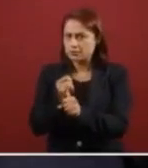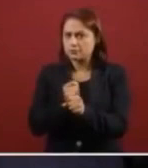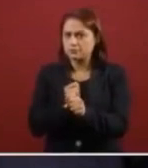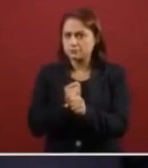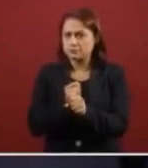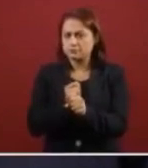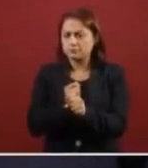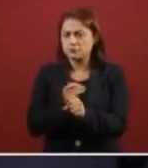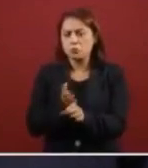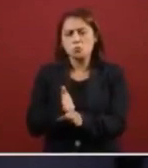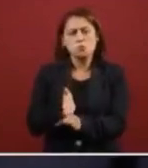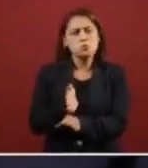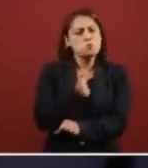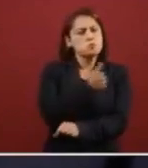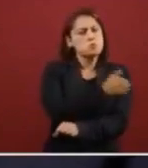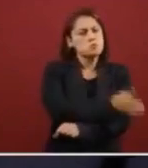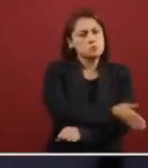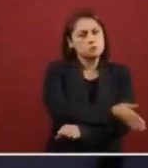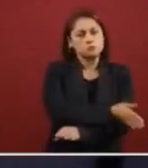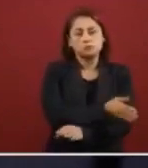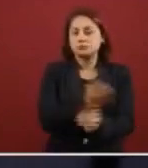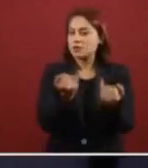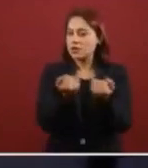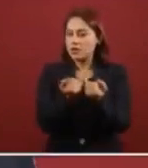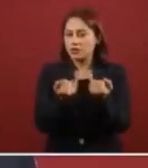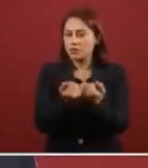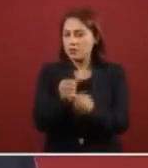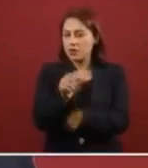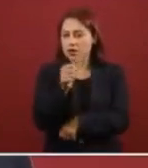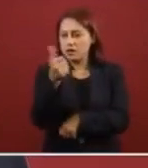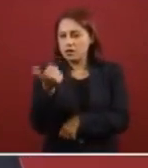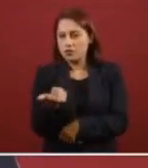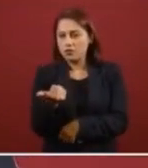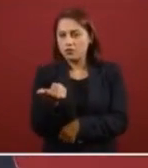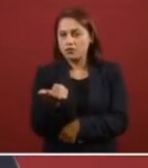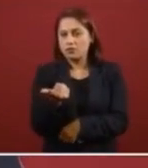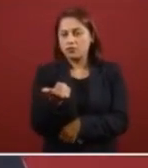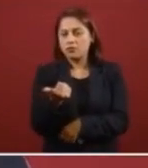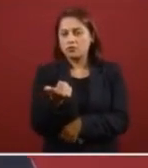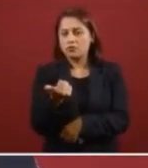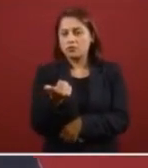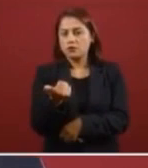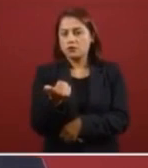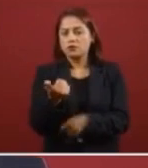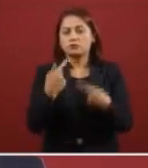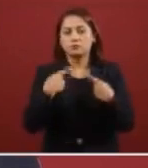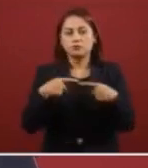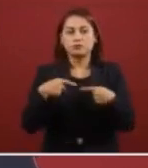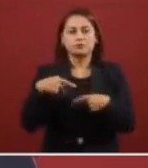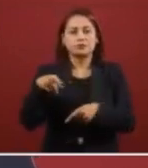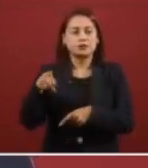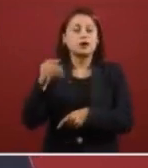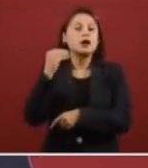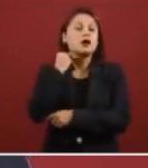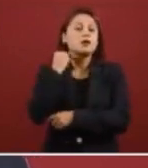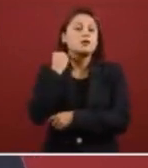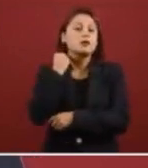de tiempo atrás. Como el caso también, or in the case also of el abogado, of the